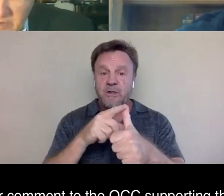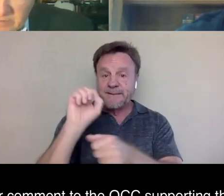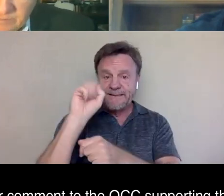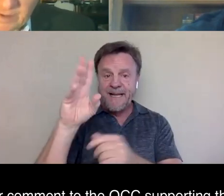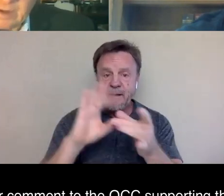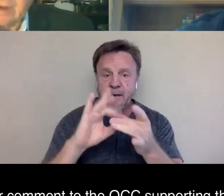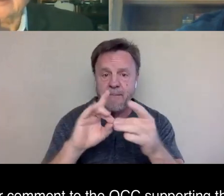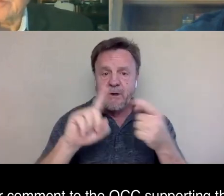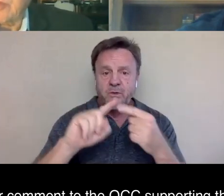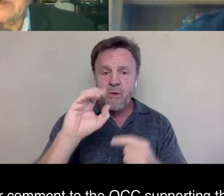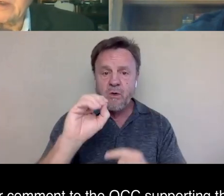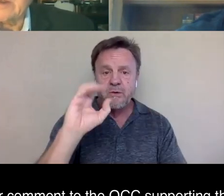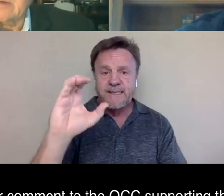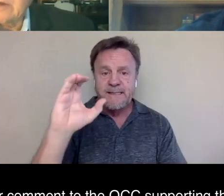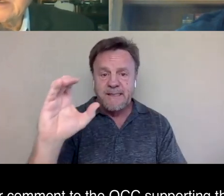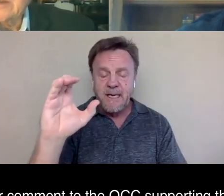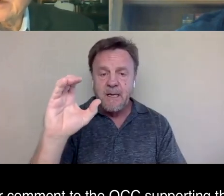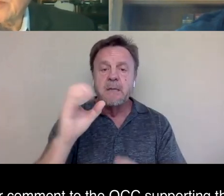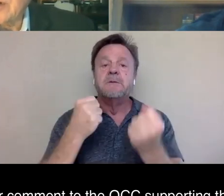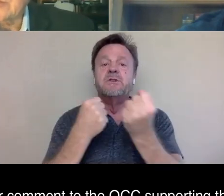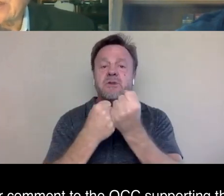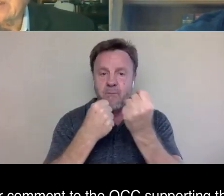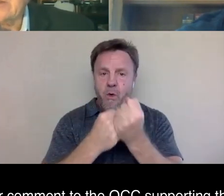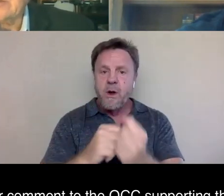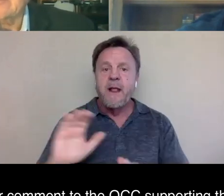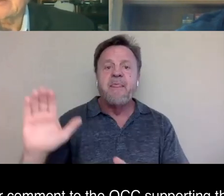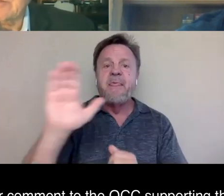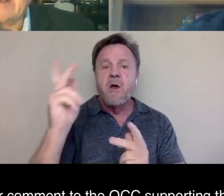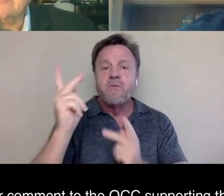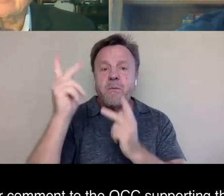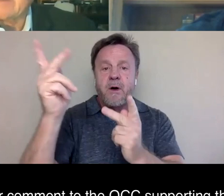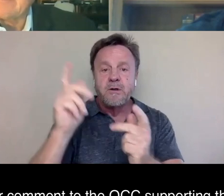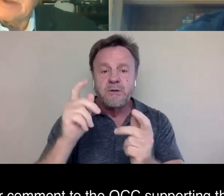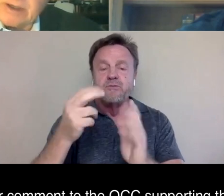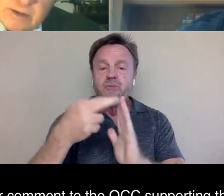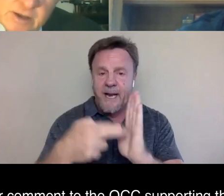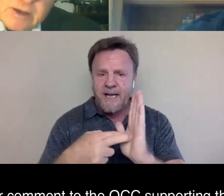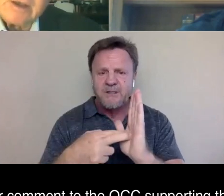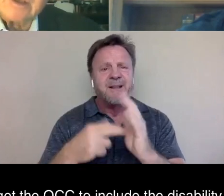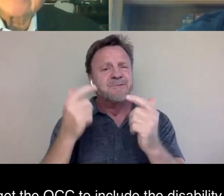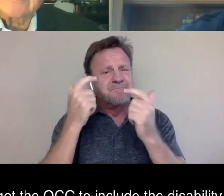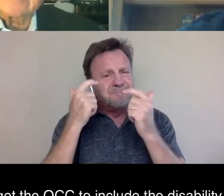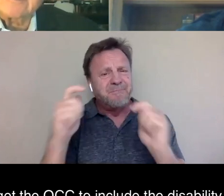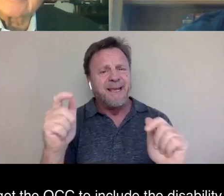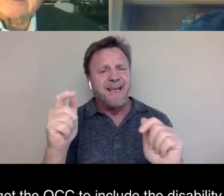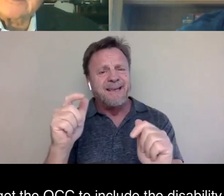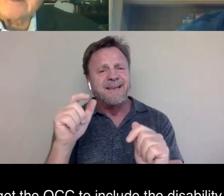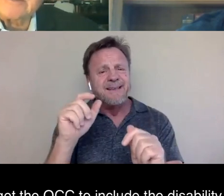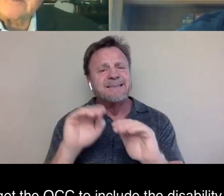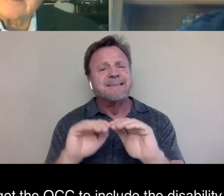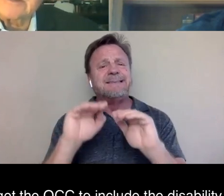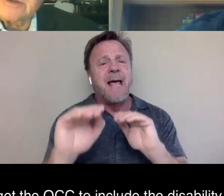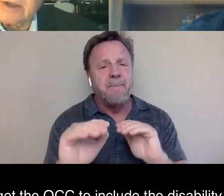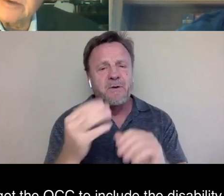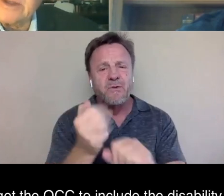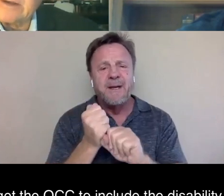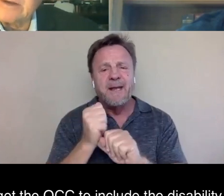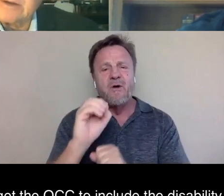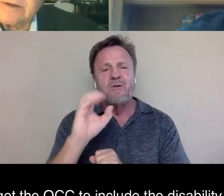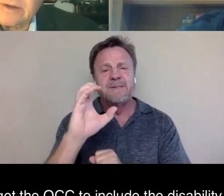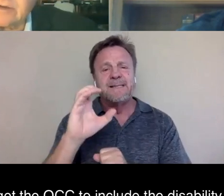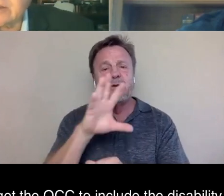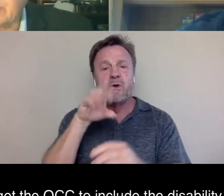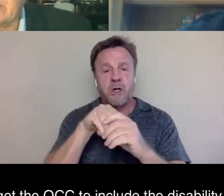OCC, supporting their proposed regulation. It was a major step to get the OCC to include